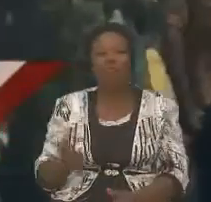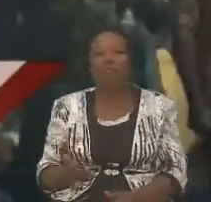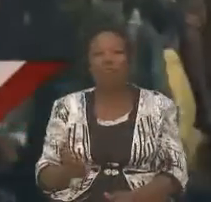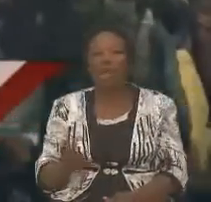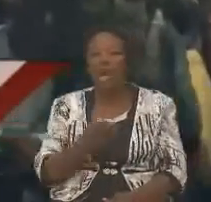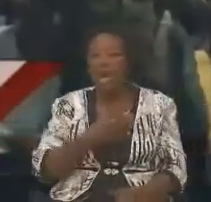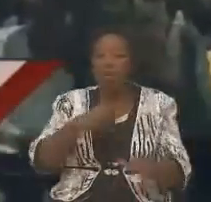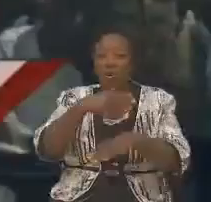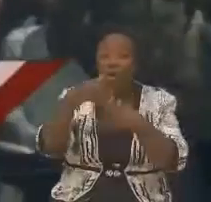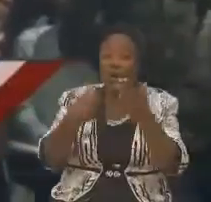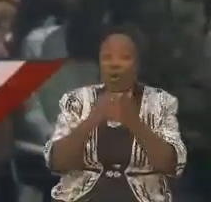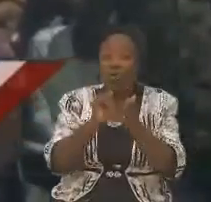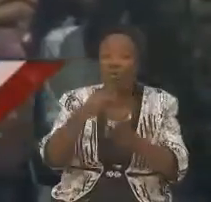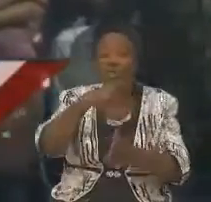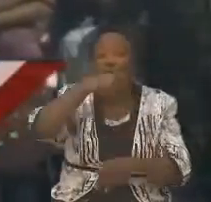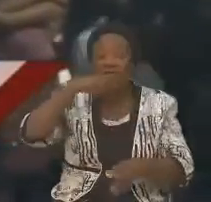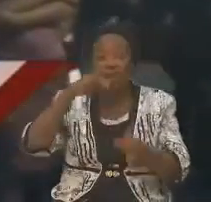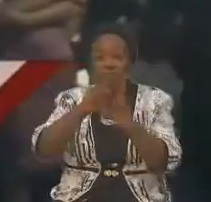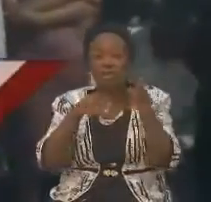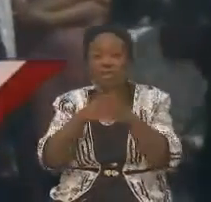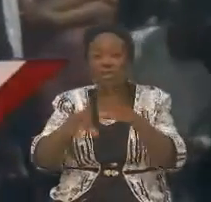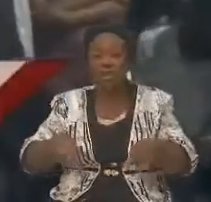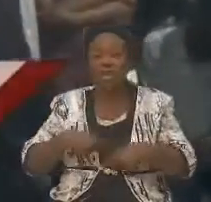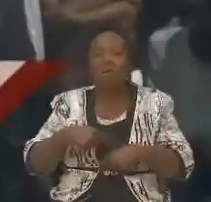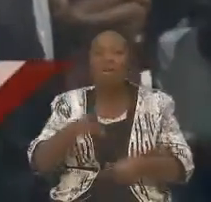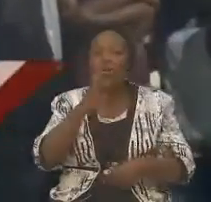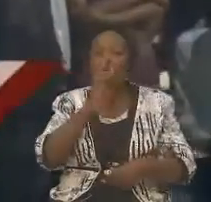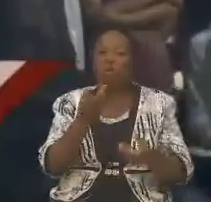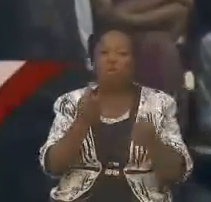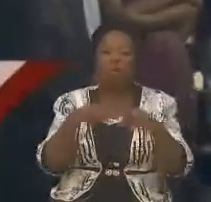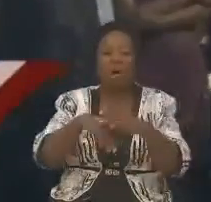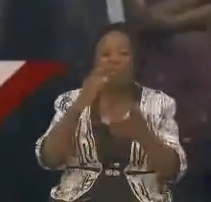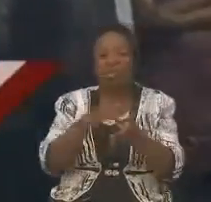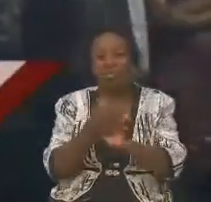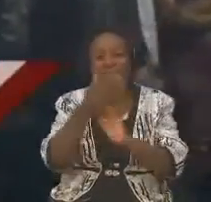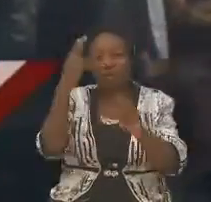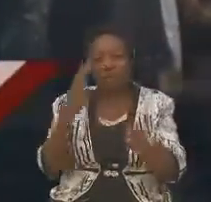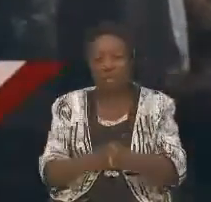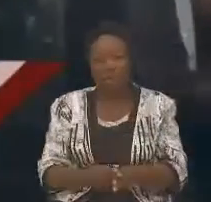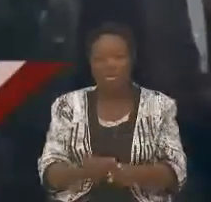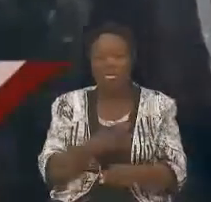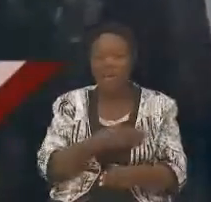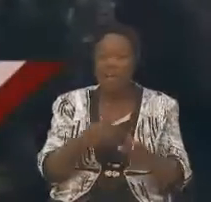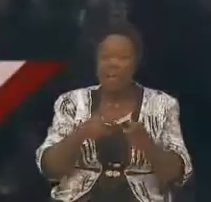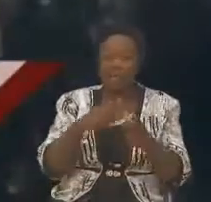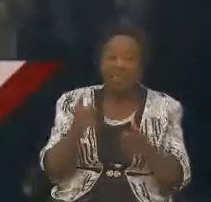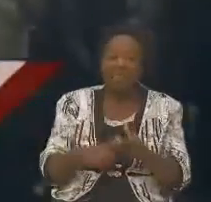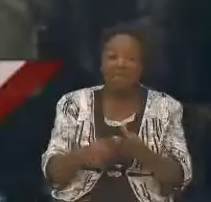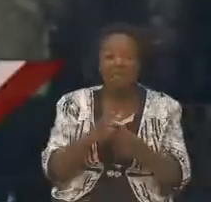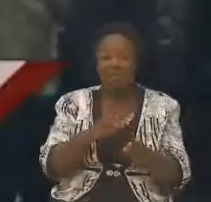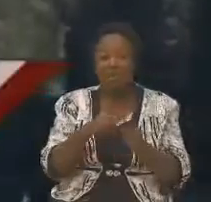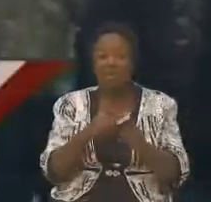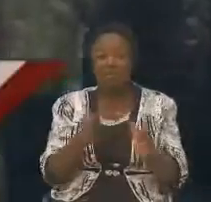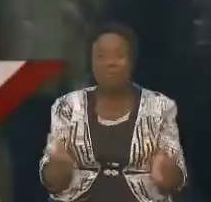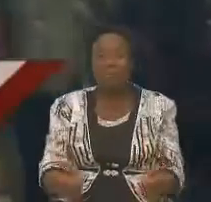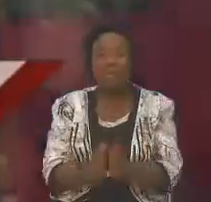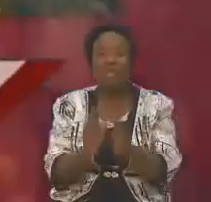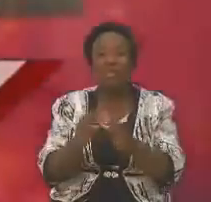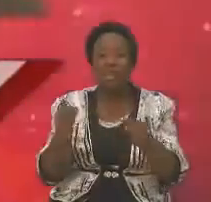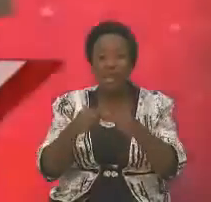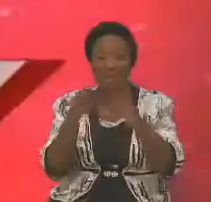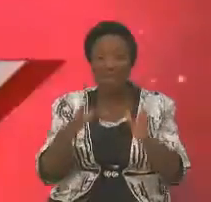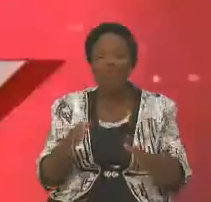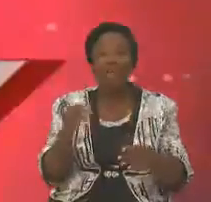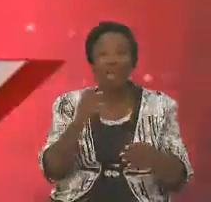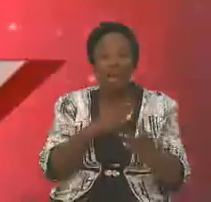dry mountains in your life, water will come out in Jesus' name. And then I told you already that when there was